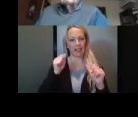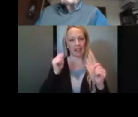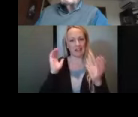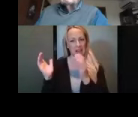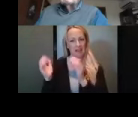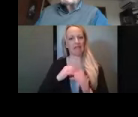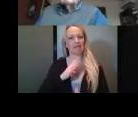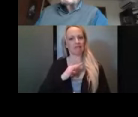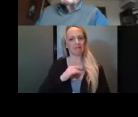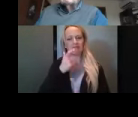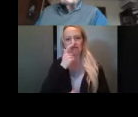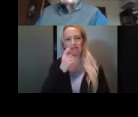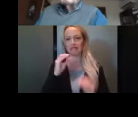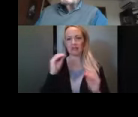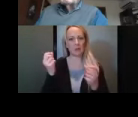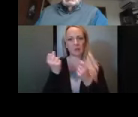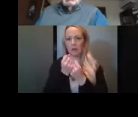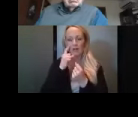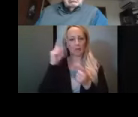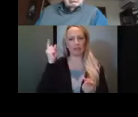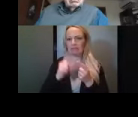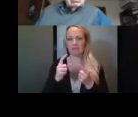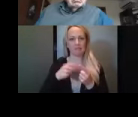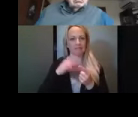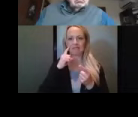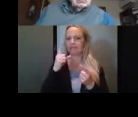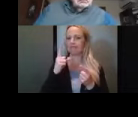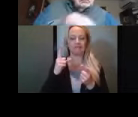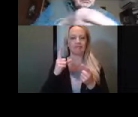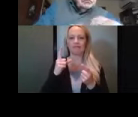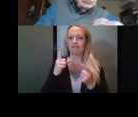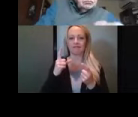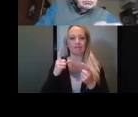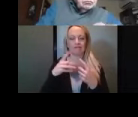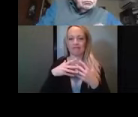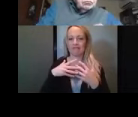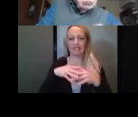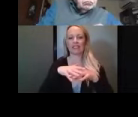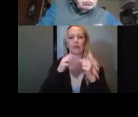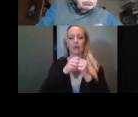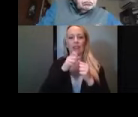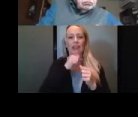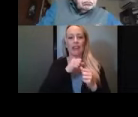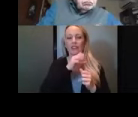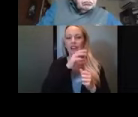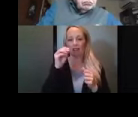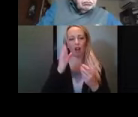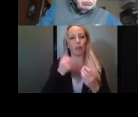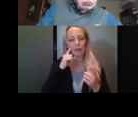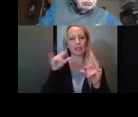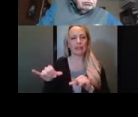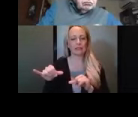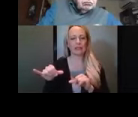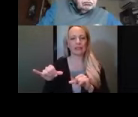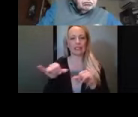that there's no support for diminished plasticity with age. We see almost the same amount of change on average